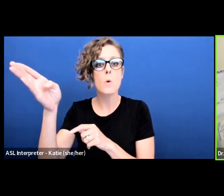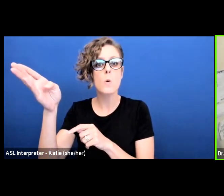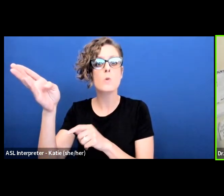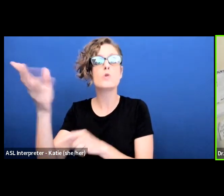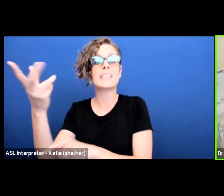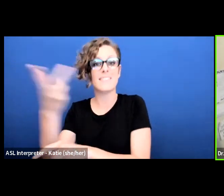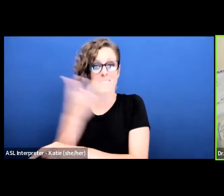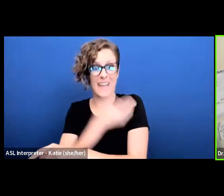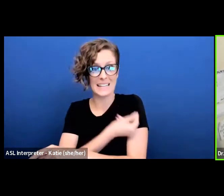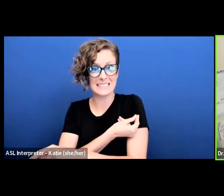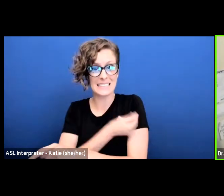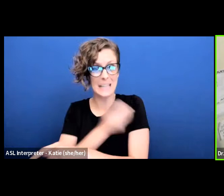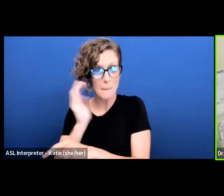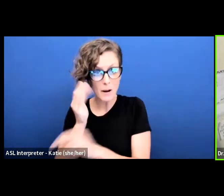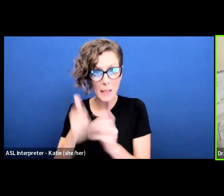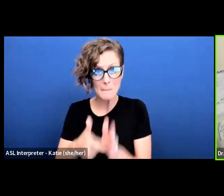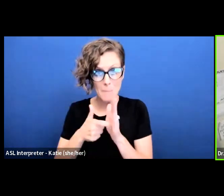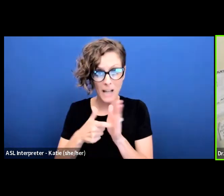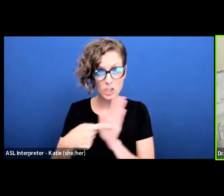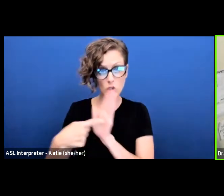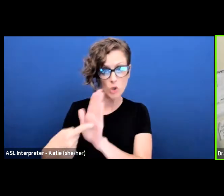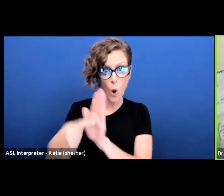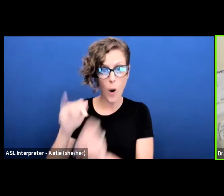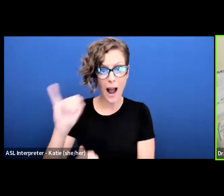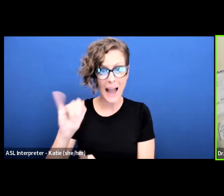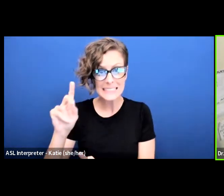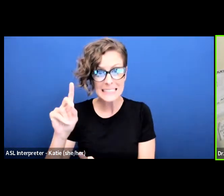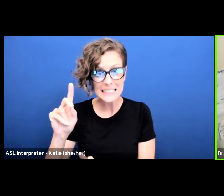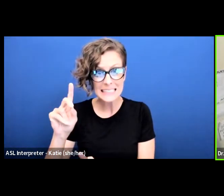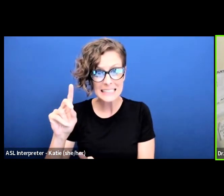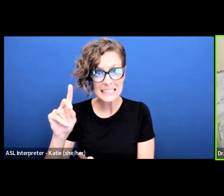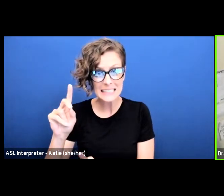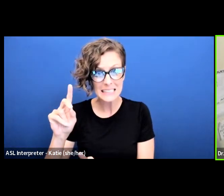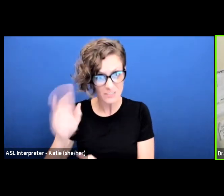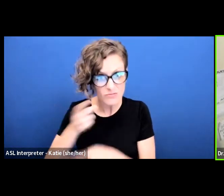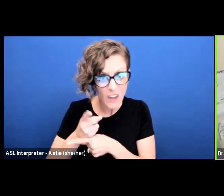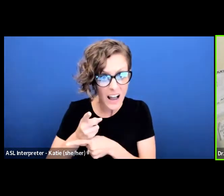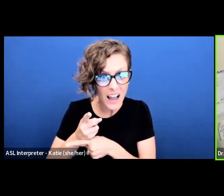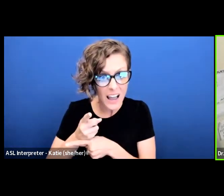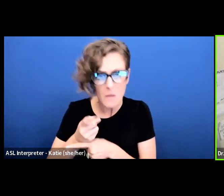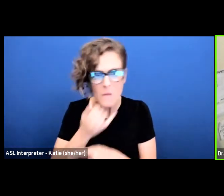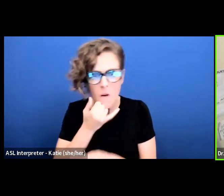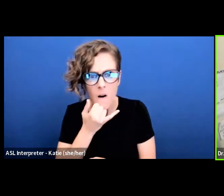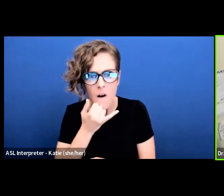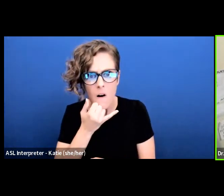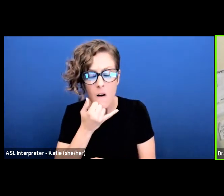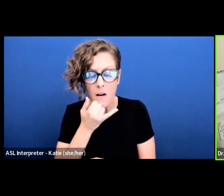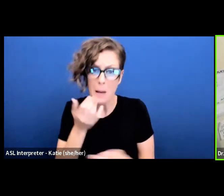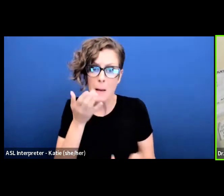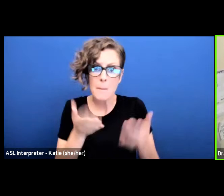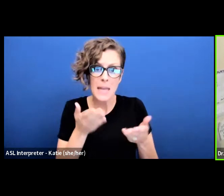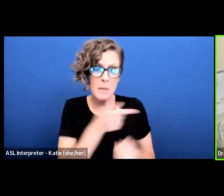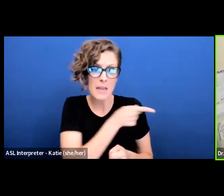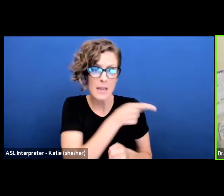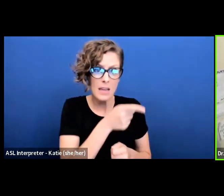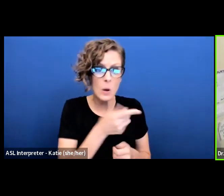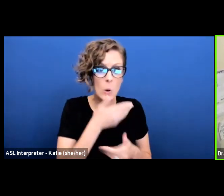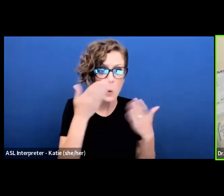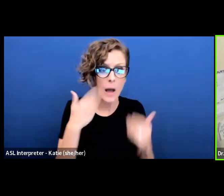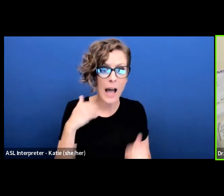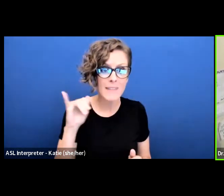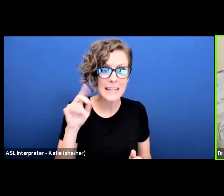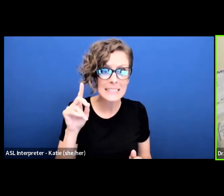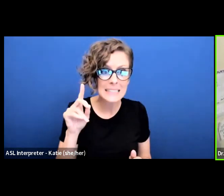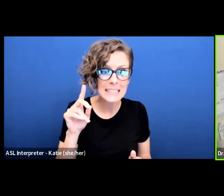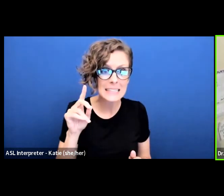an ID. Did I hear that wrong, or did I hear that right? Because that can be a reason that people might not want